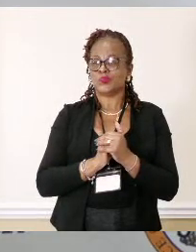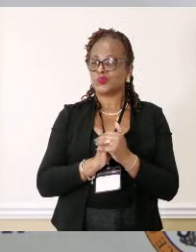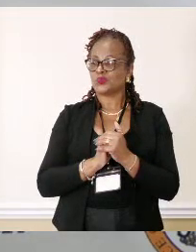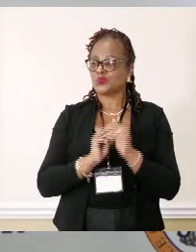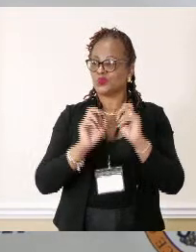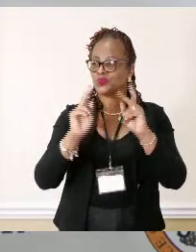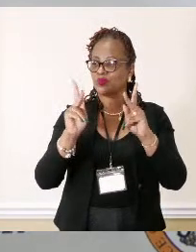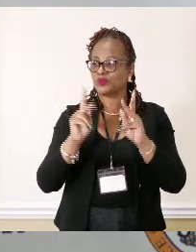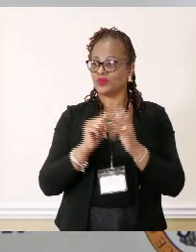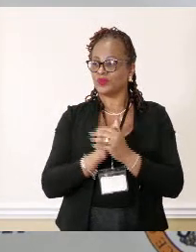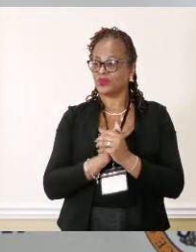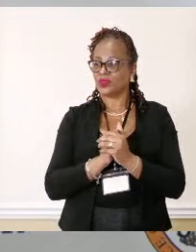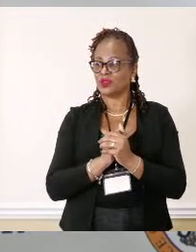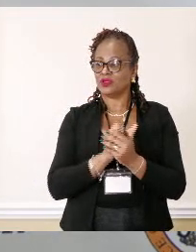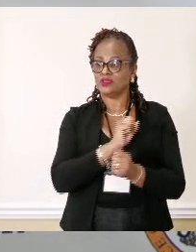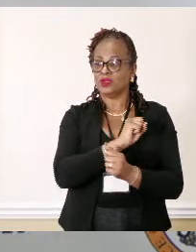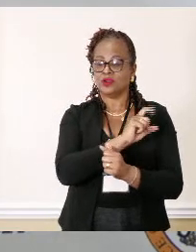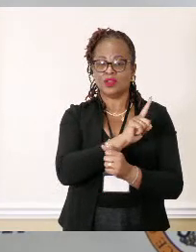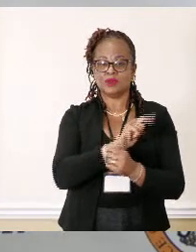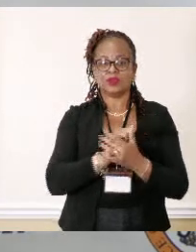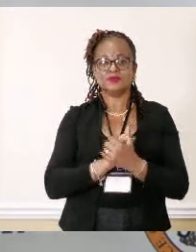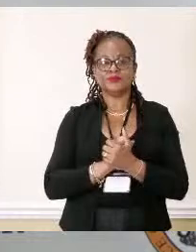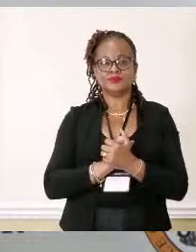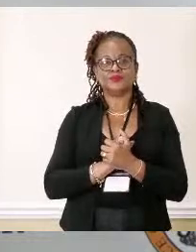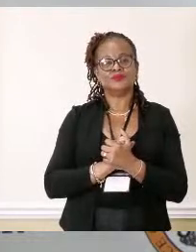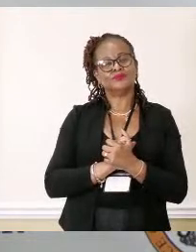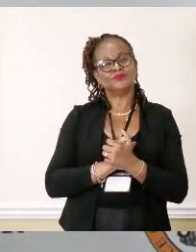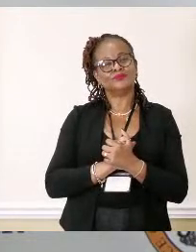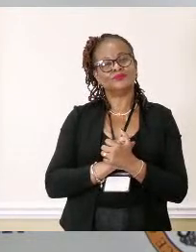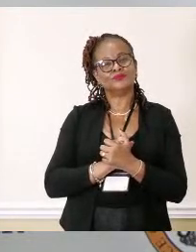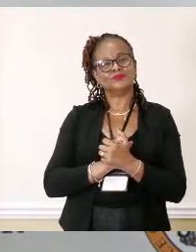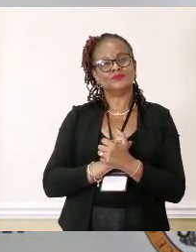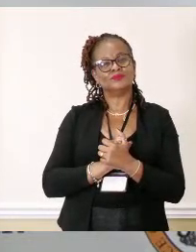Okay, Shamarko Leibman, please.